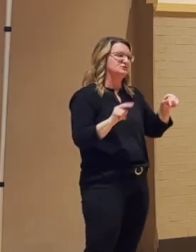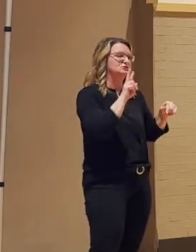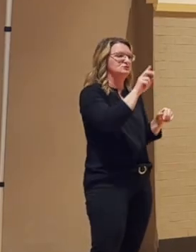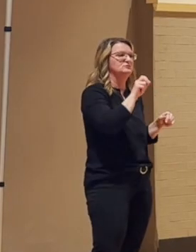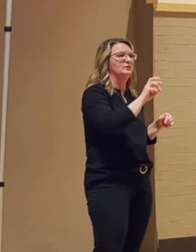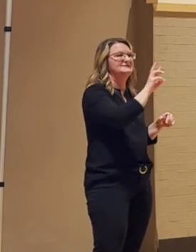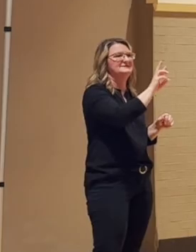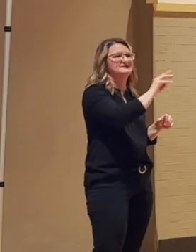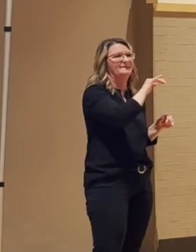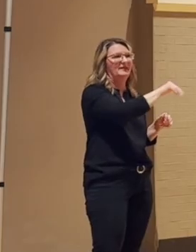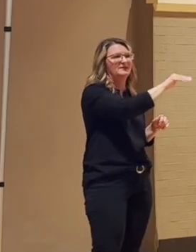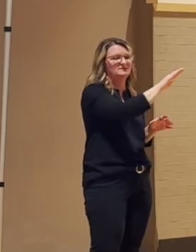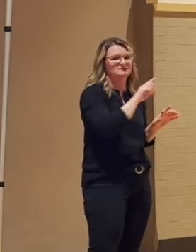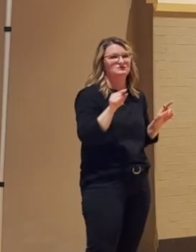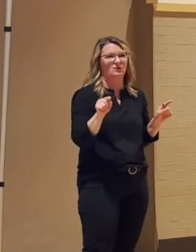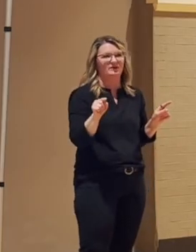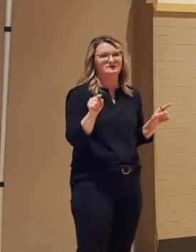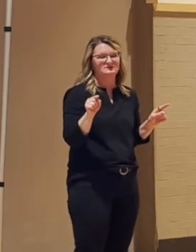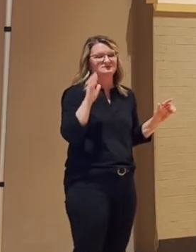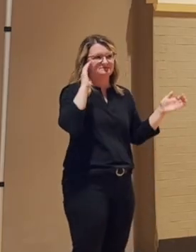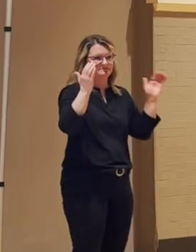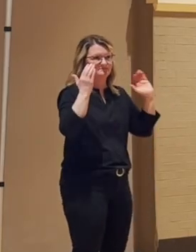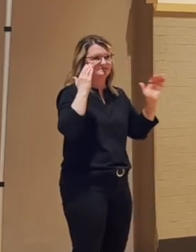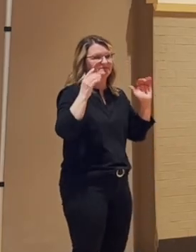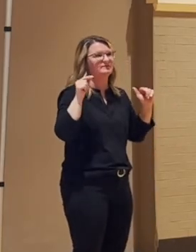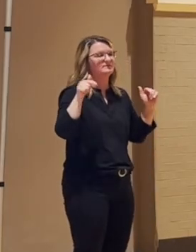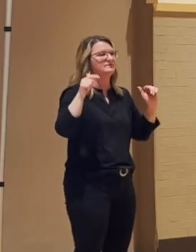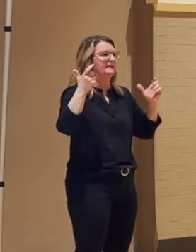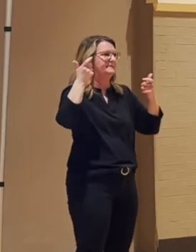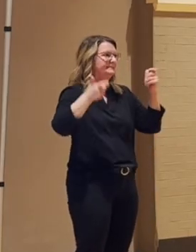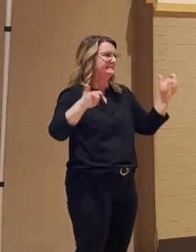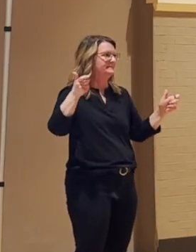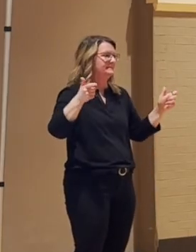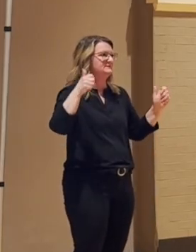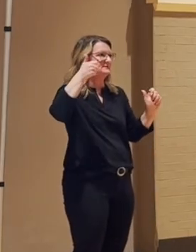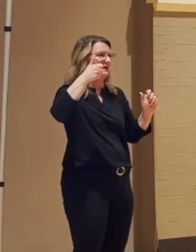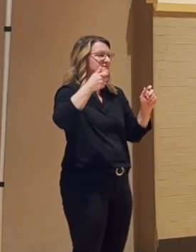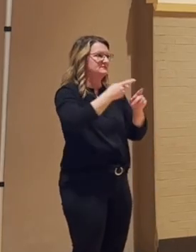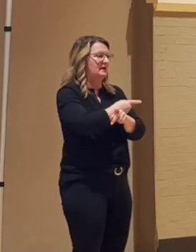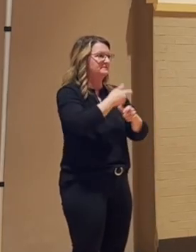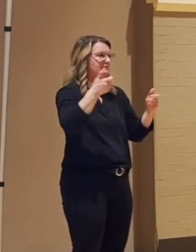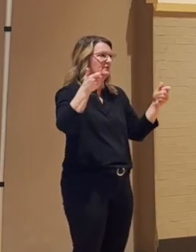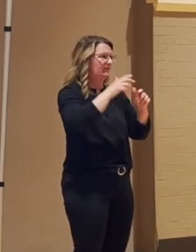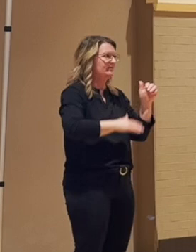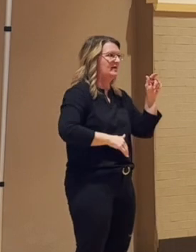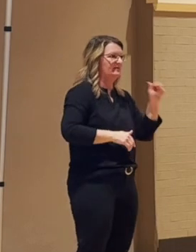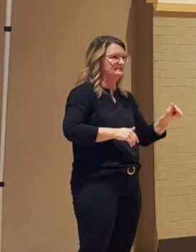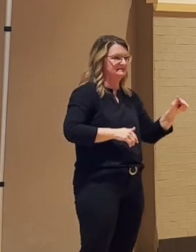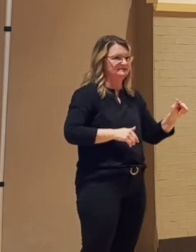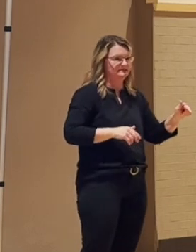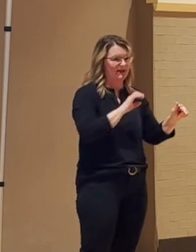2.6 million gallons. So this tank I'm going to be showing here is 10 times larger than the Edison